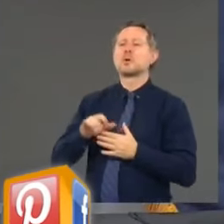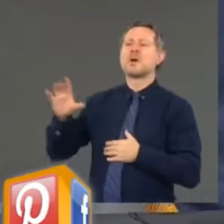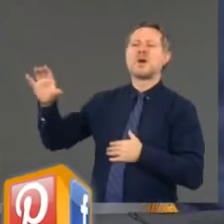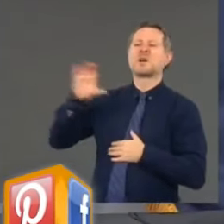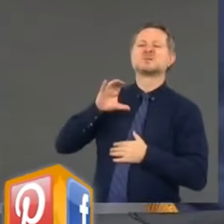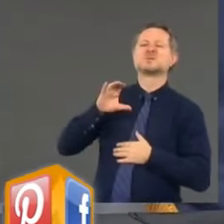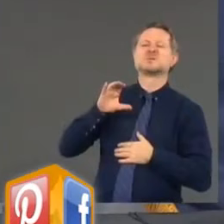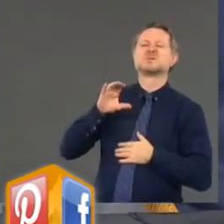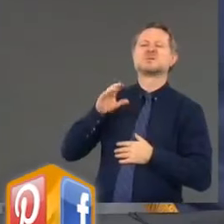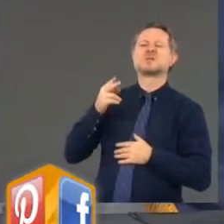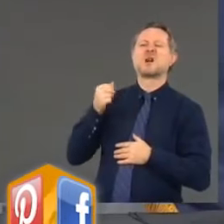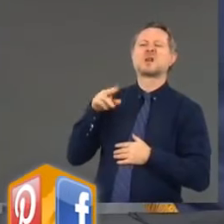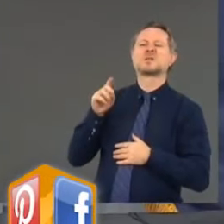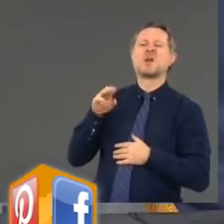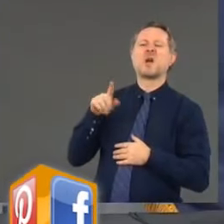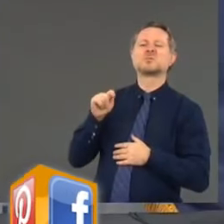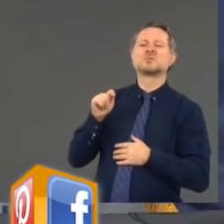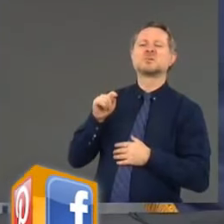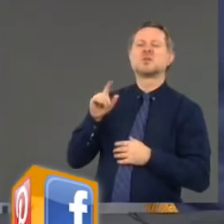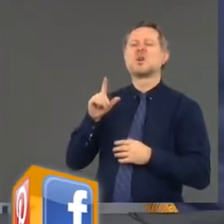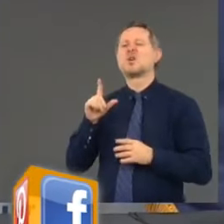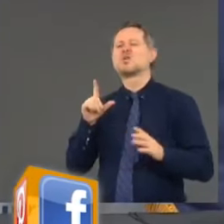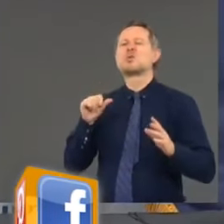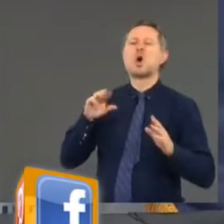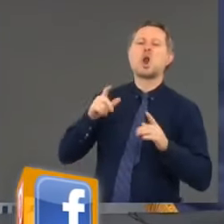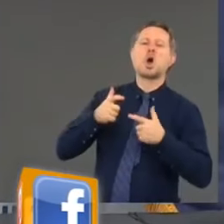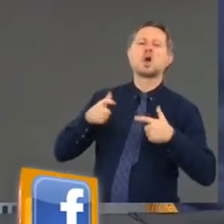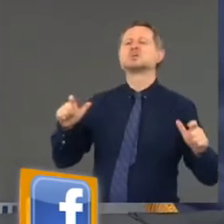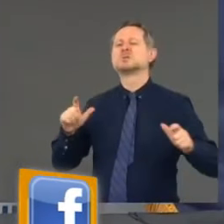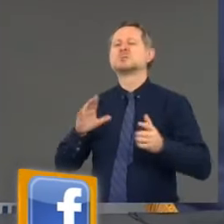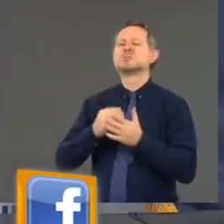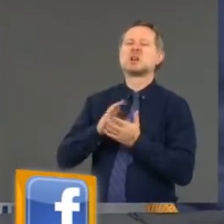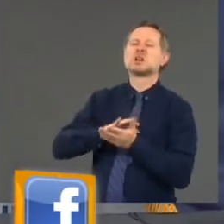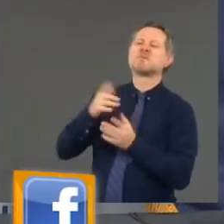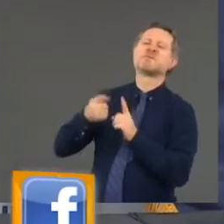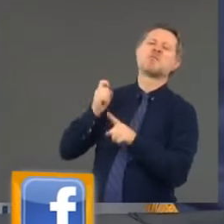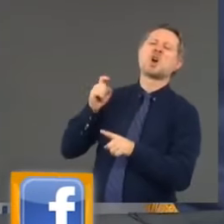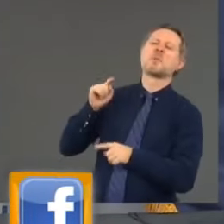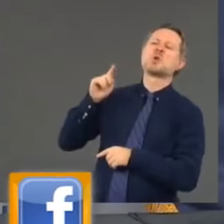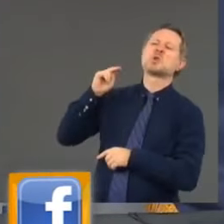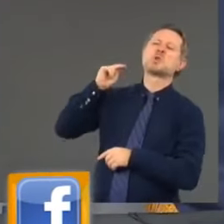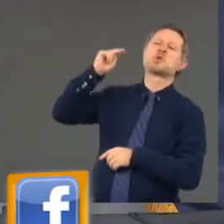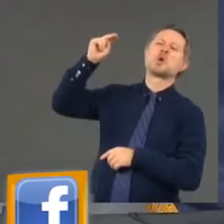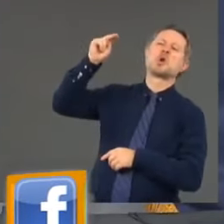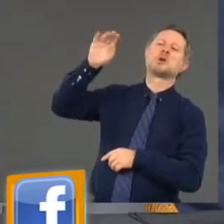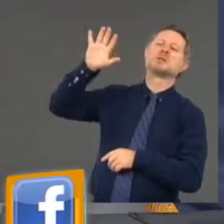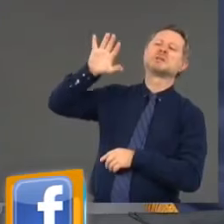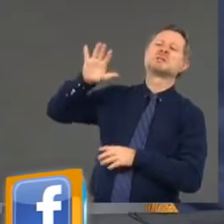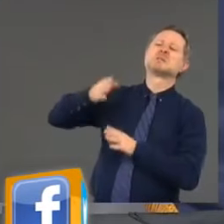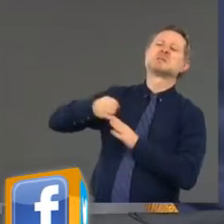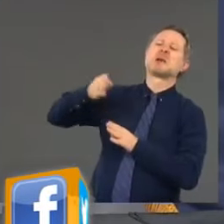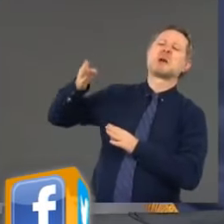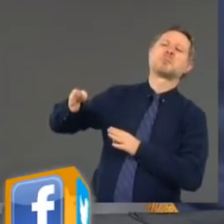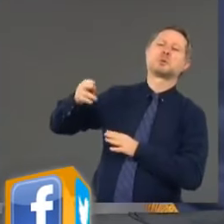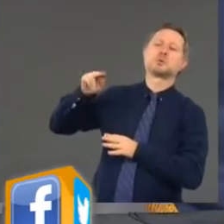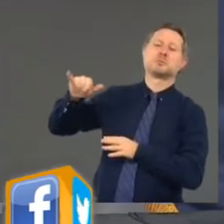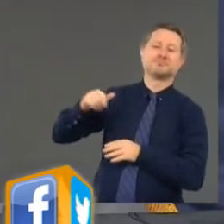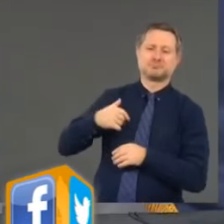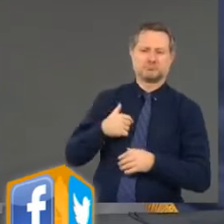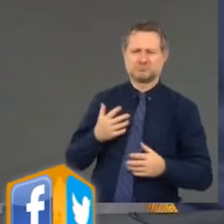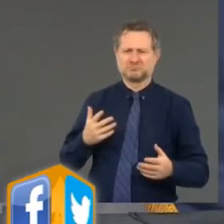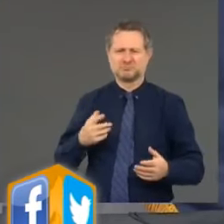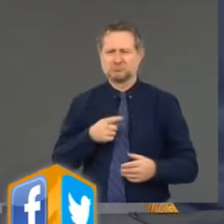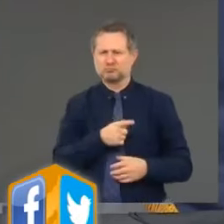largesse from our northern neighbors in New York. You know, he was just fine taking that bailout year